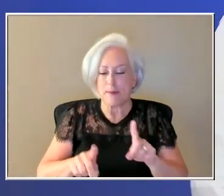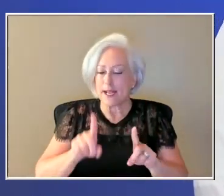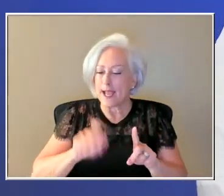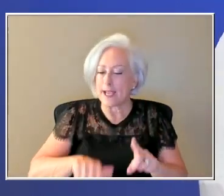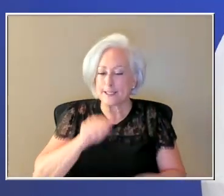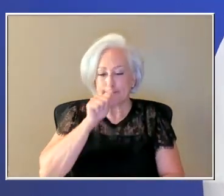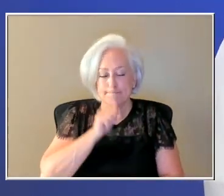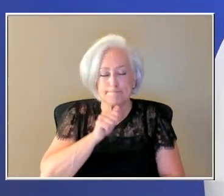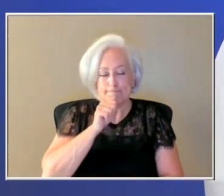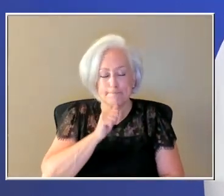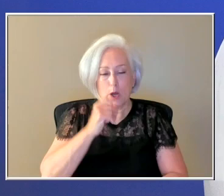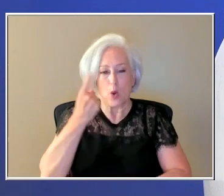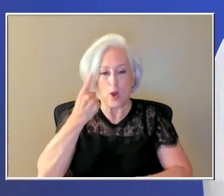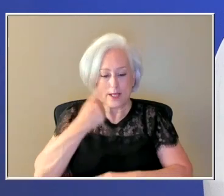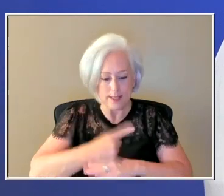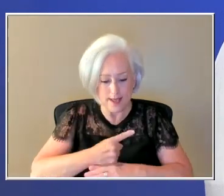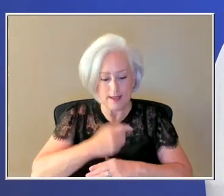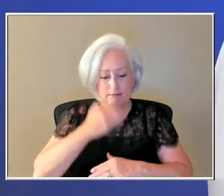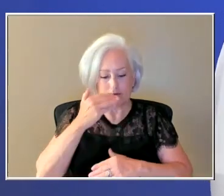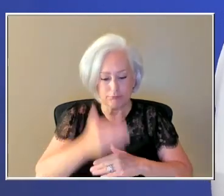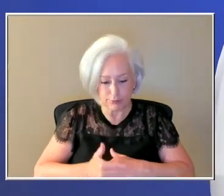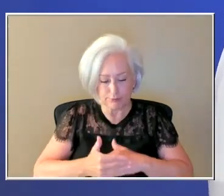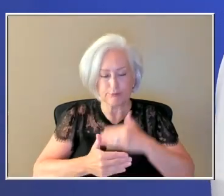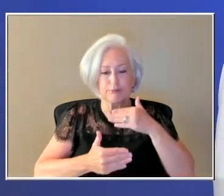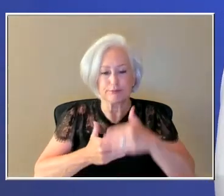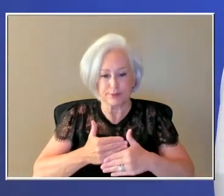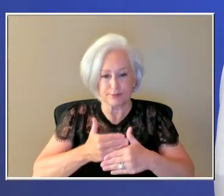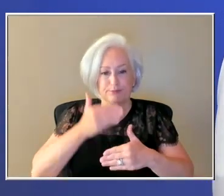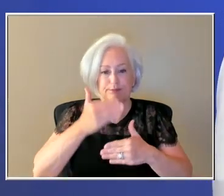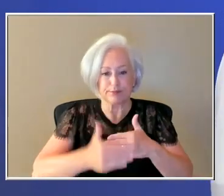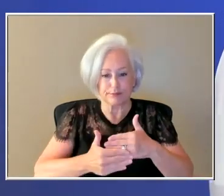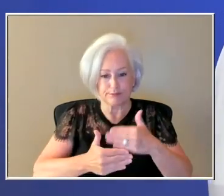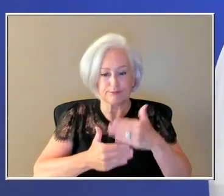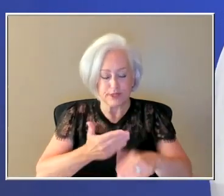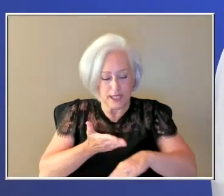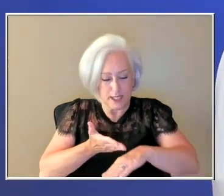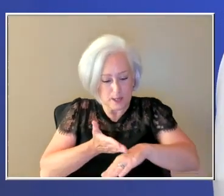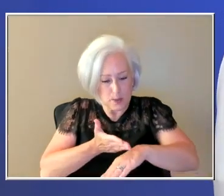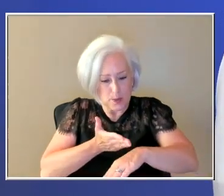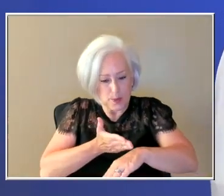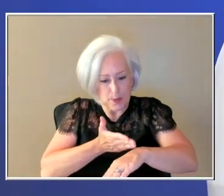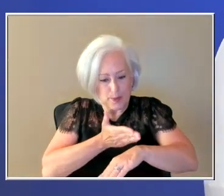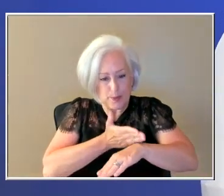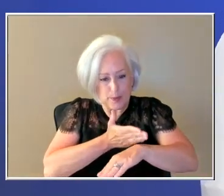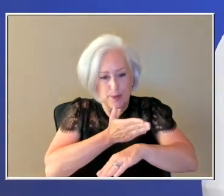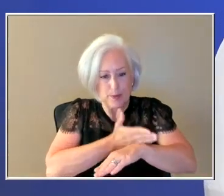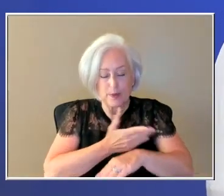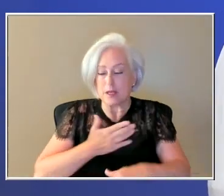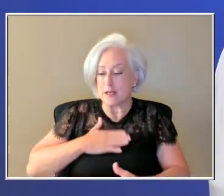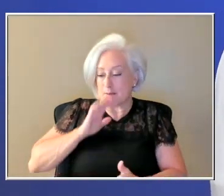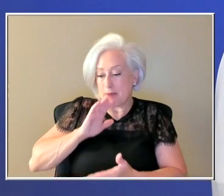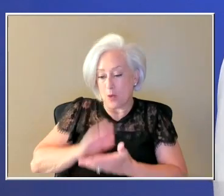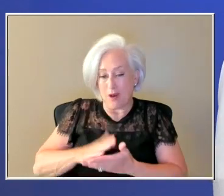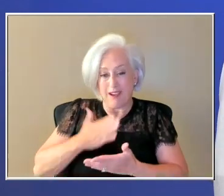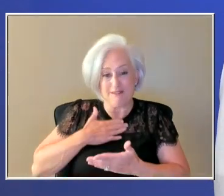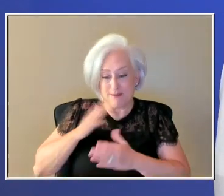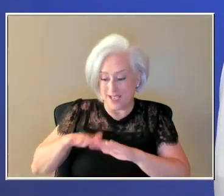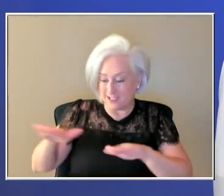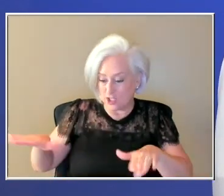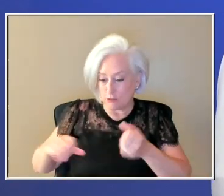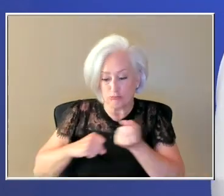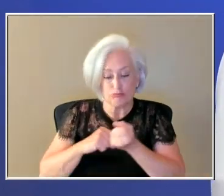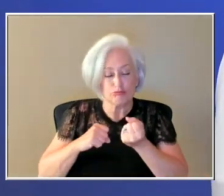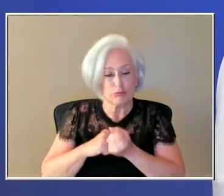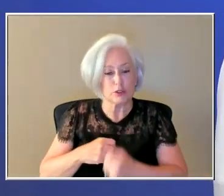better each day. And then naturally I had my wife and kids supporting me and